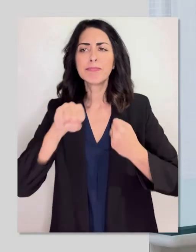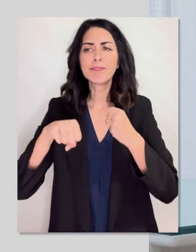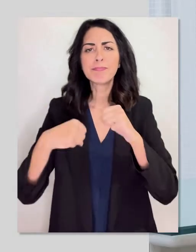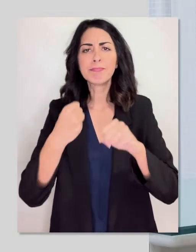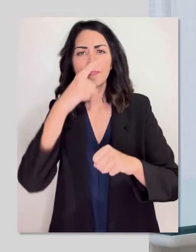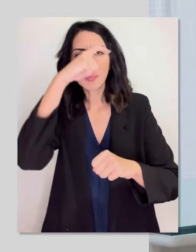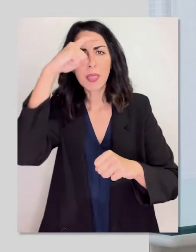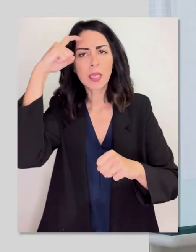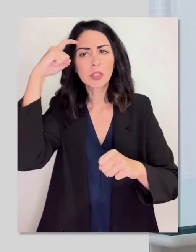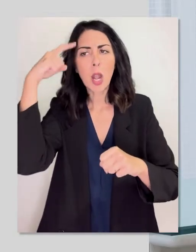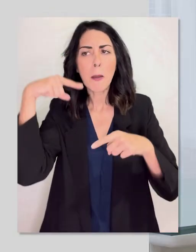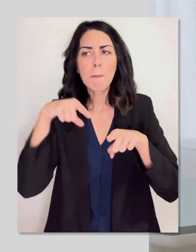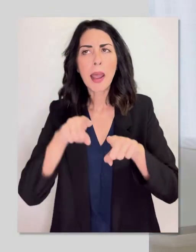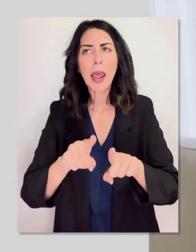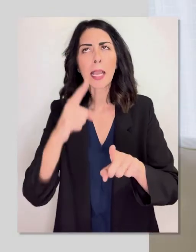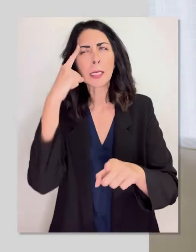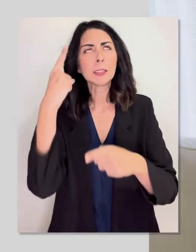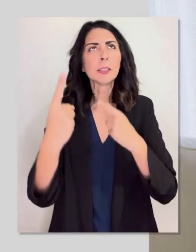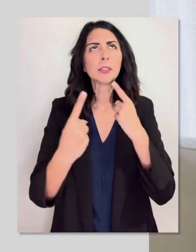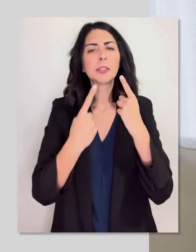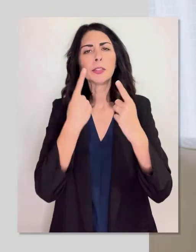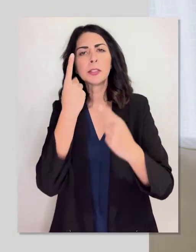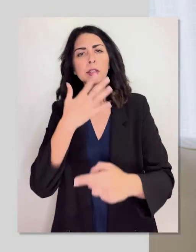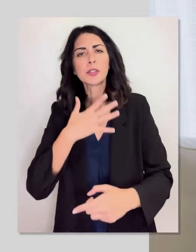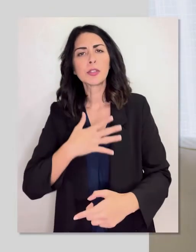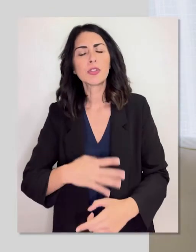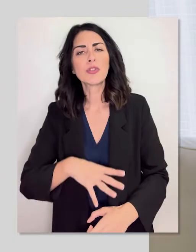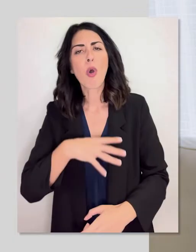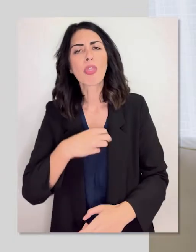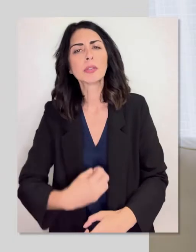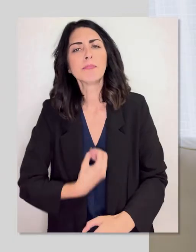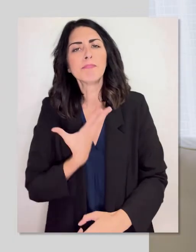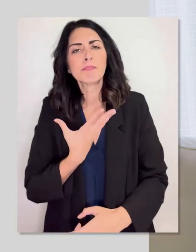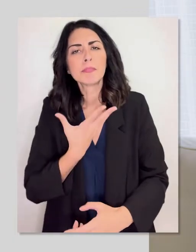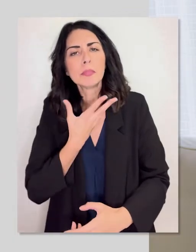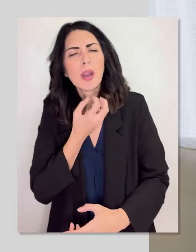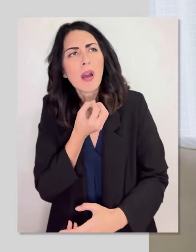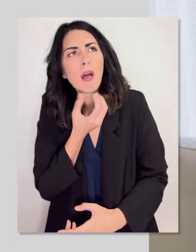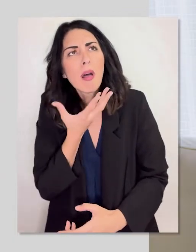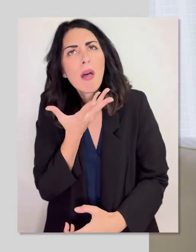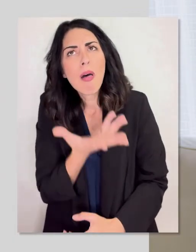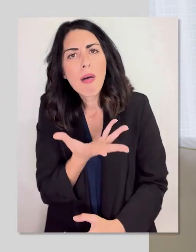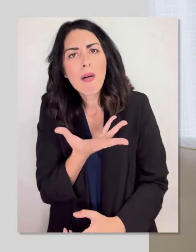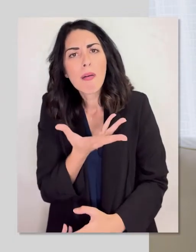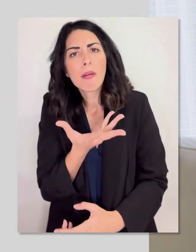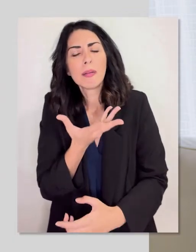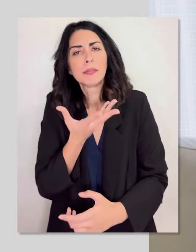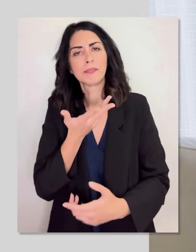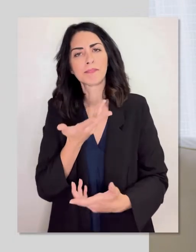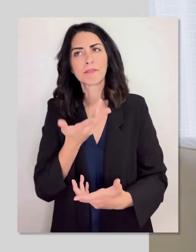little nausea or feel like you're going to throw up, and maybe also sensitivity to